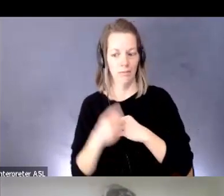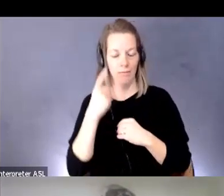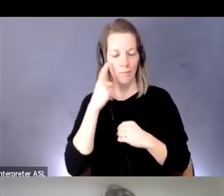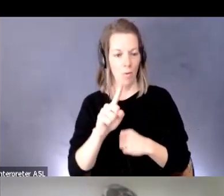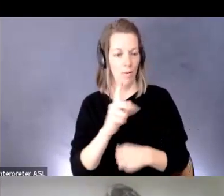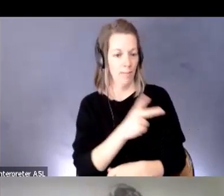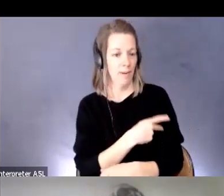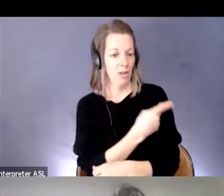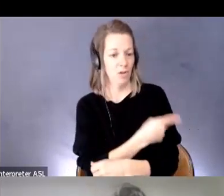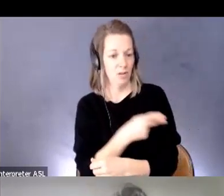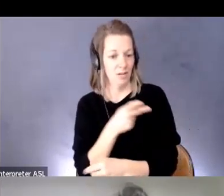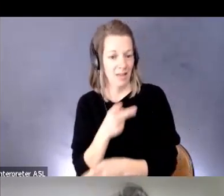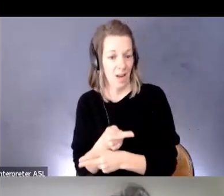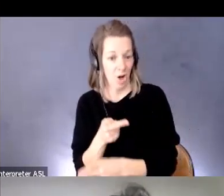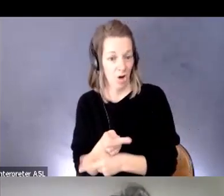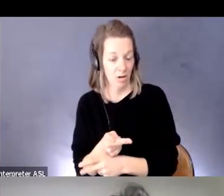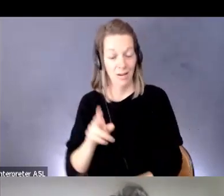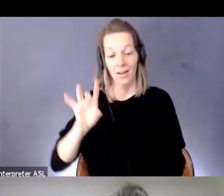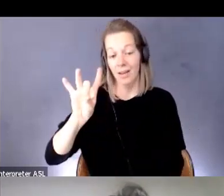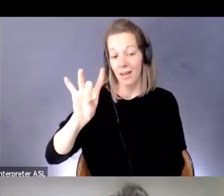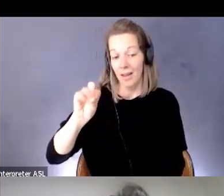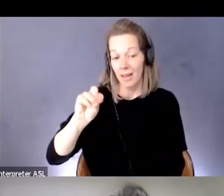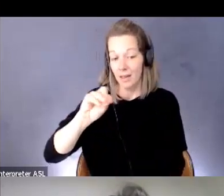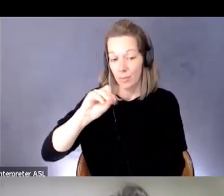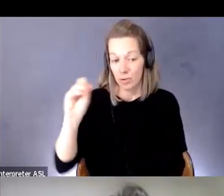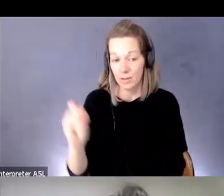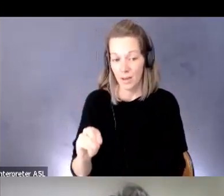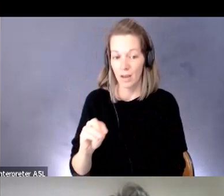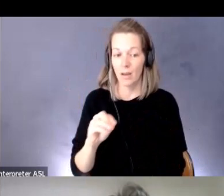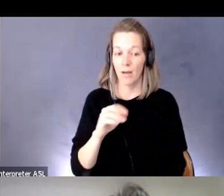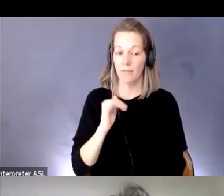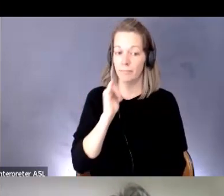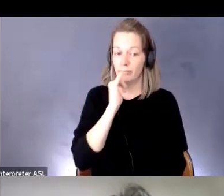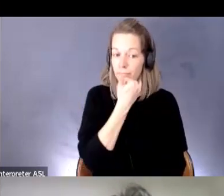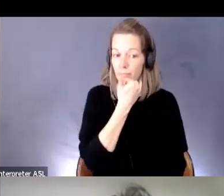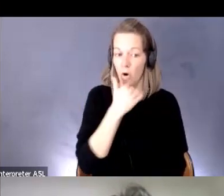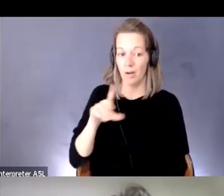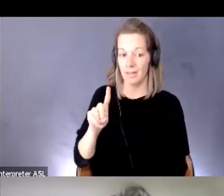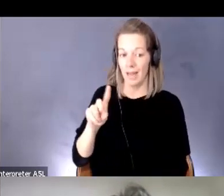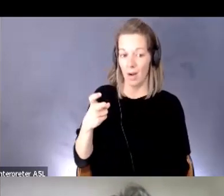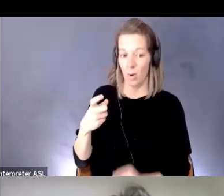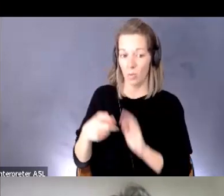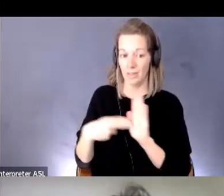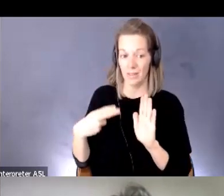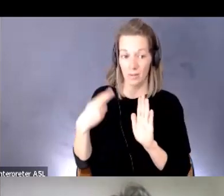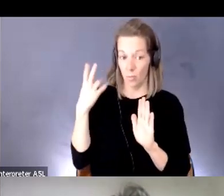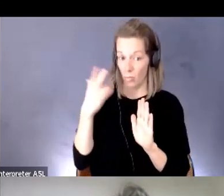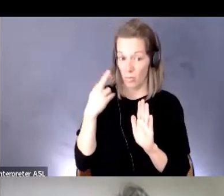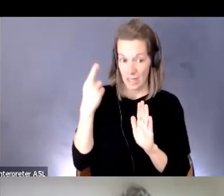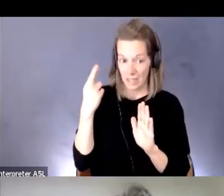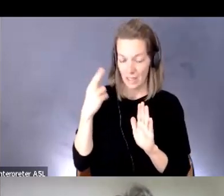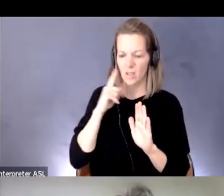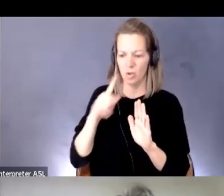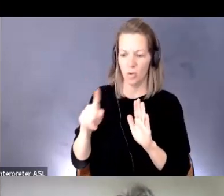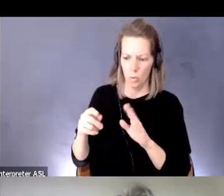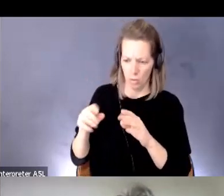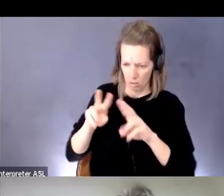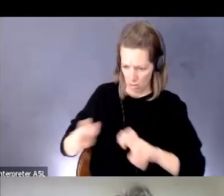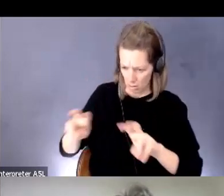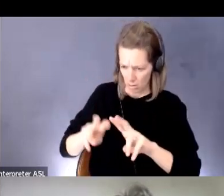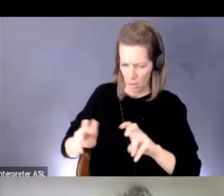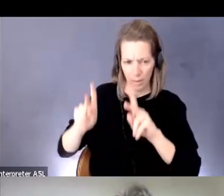care. 80% of making an accurate diagnosis is based on the history,